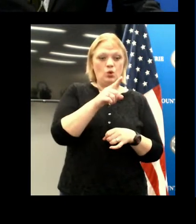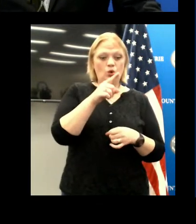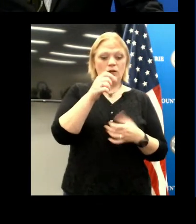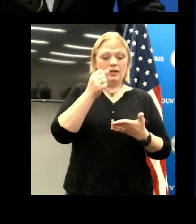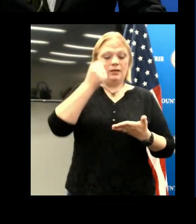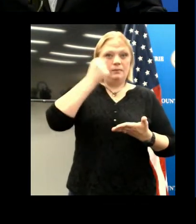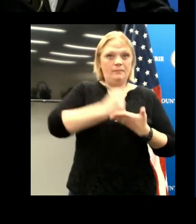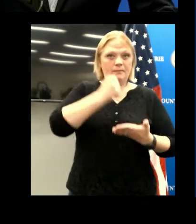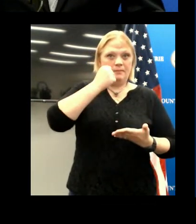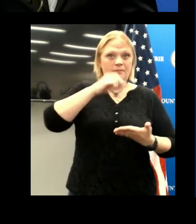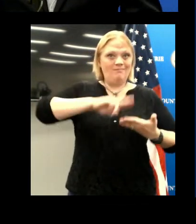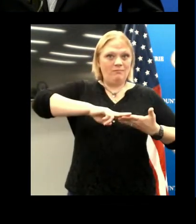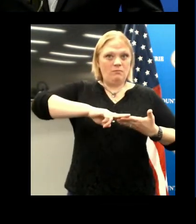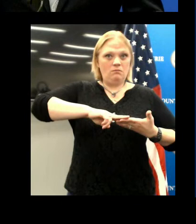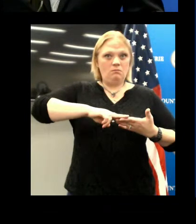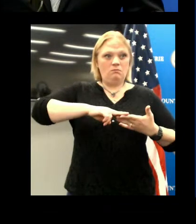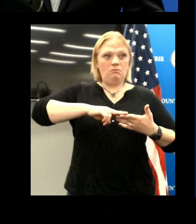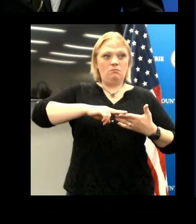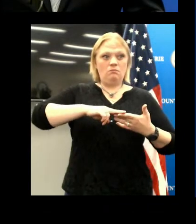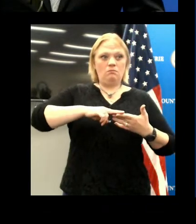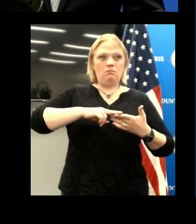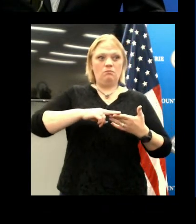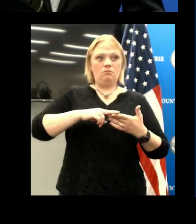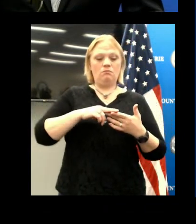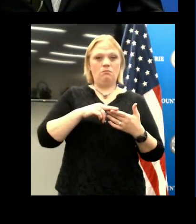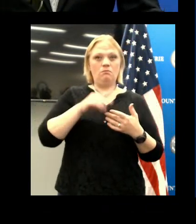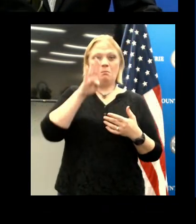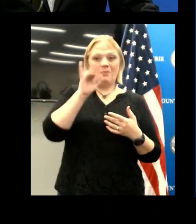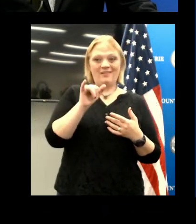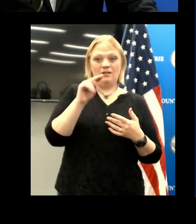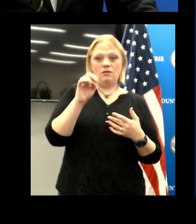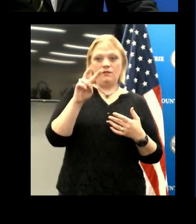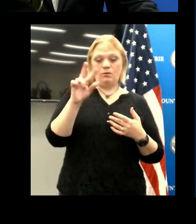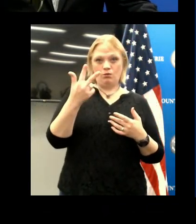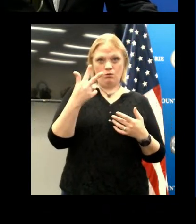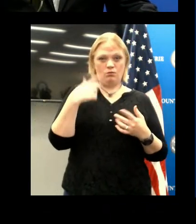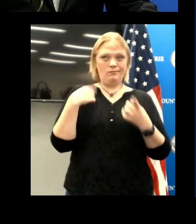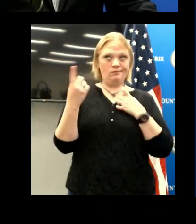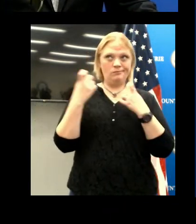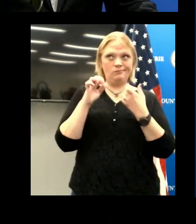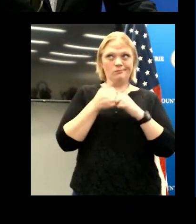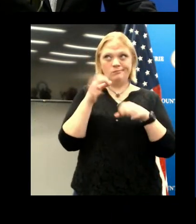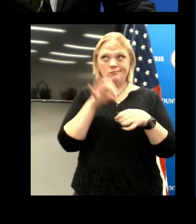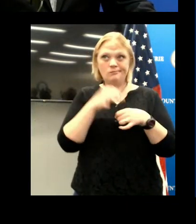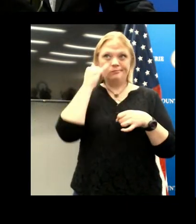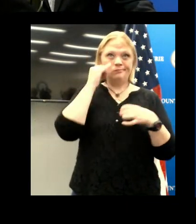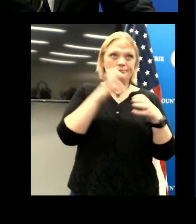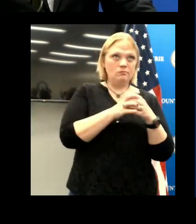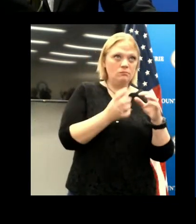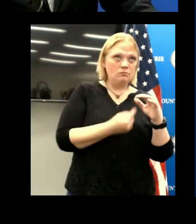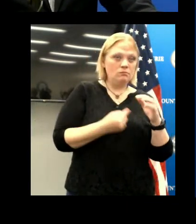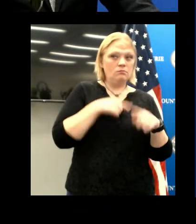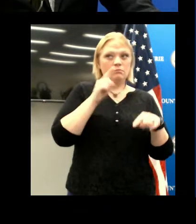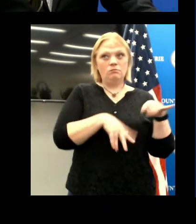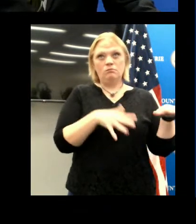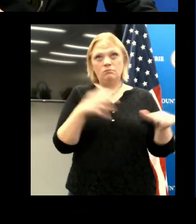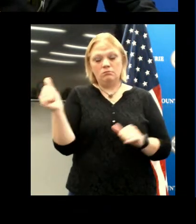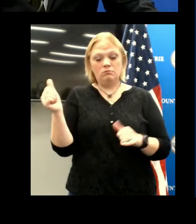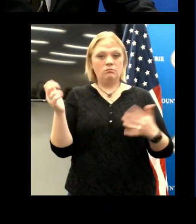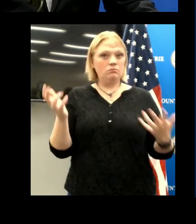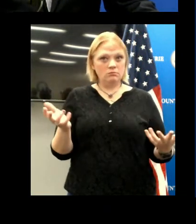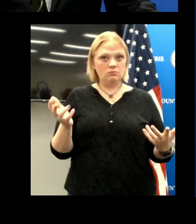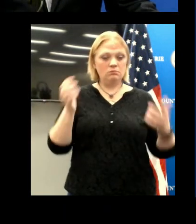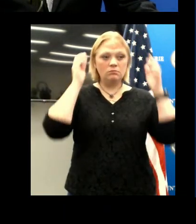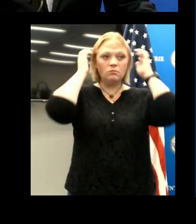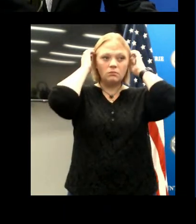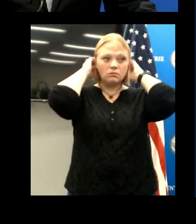postmarked no later than November 3rd. So we've had some questions. How do I vote if I'm quarantined and I can't leave my house? You can